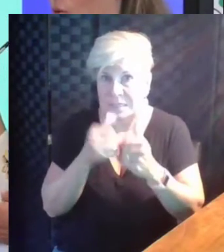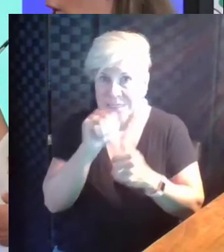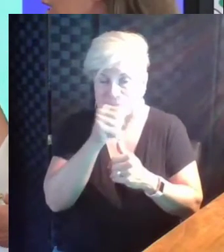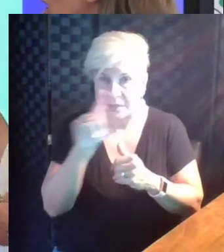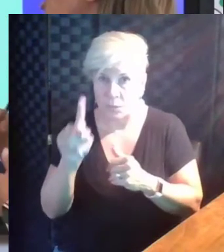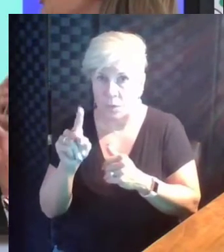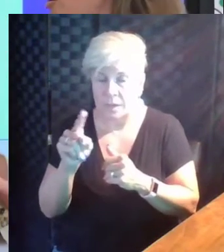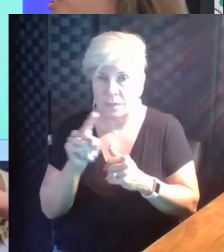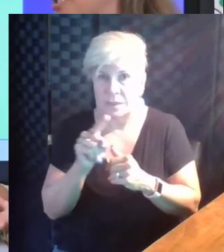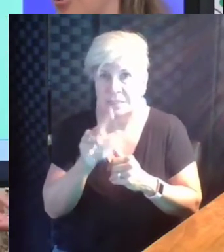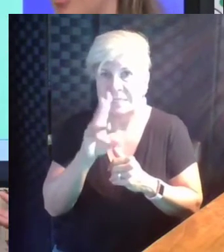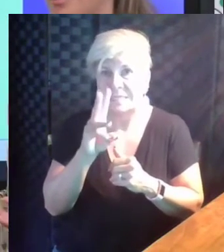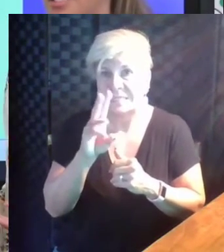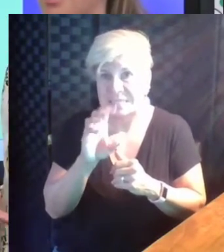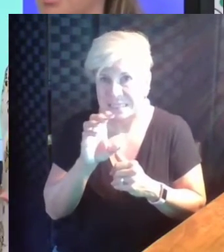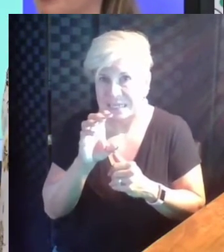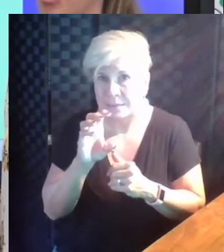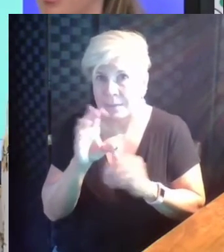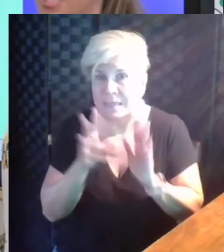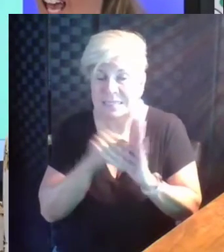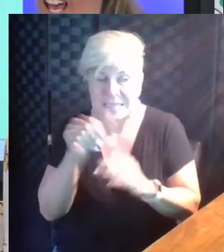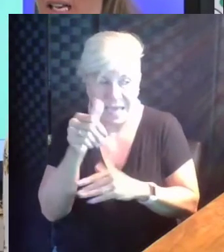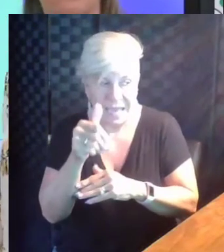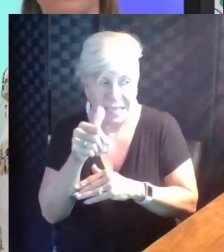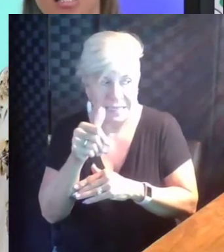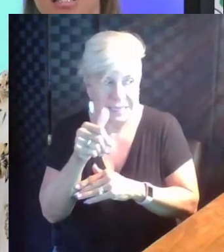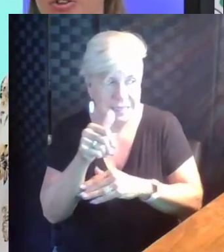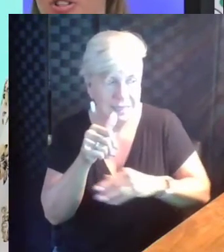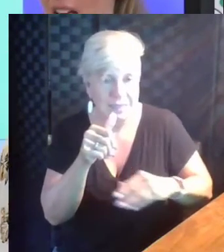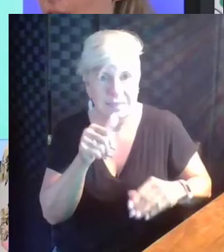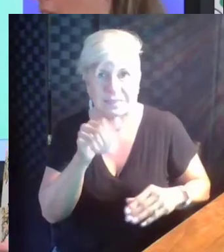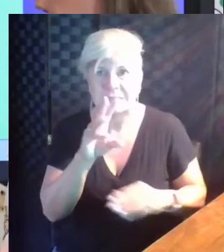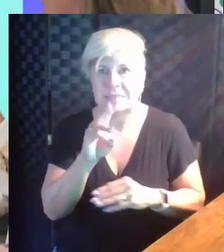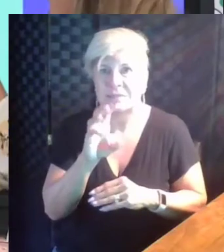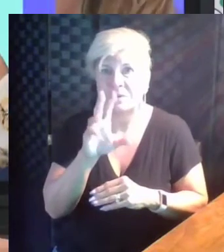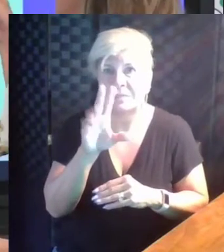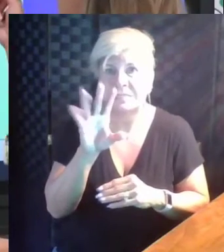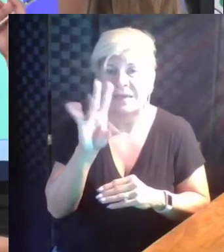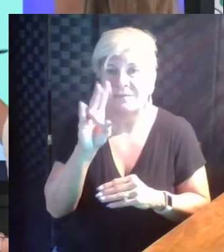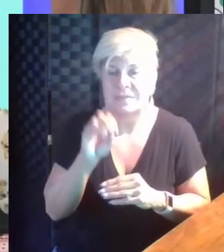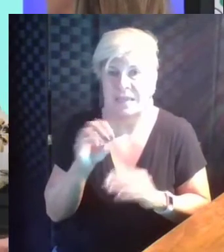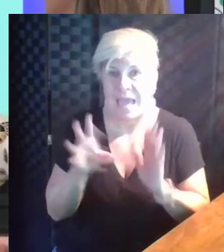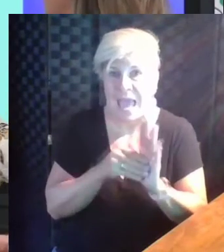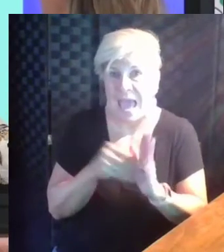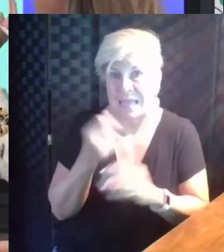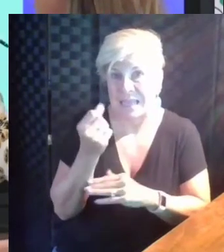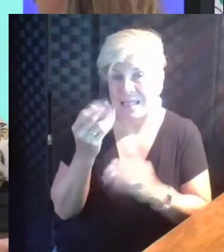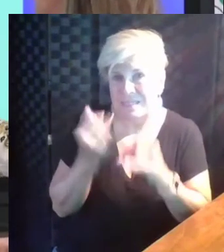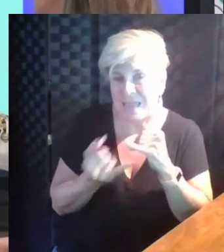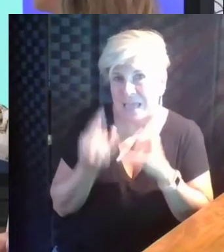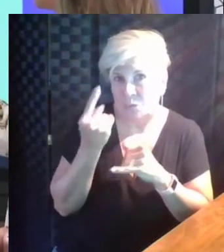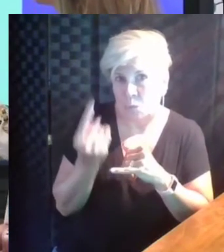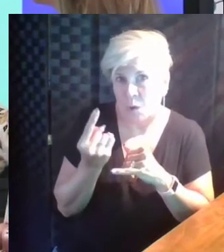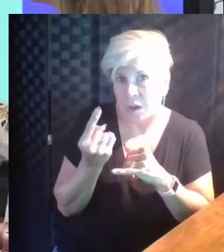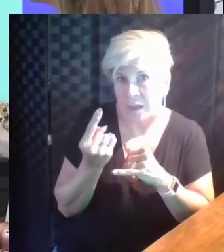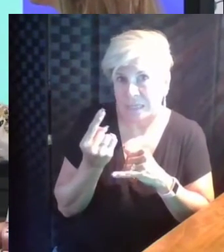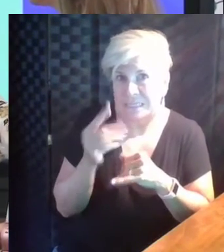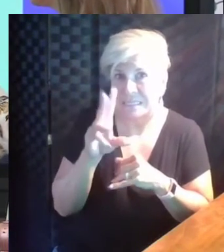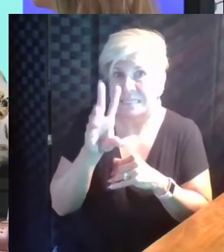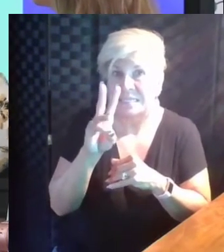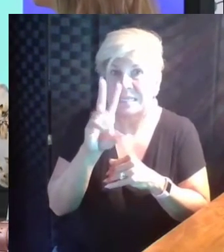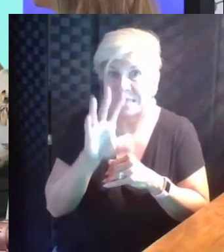a 10 and a 1. So 660 plus 10 is 670. Then if I add that last one, I've